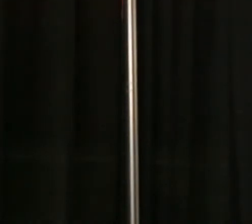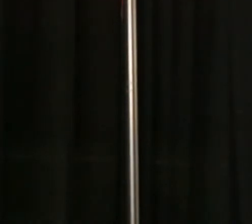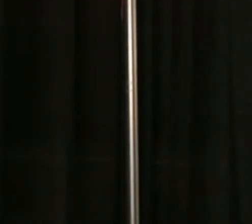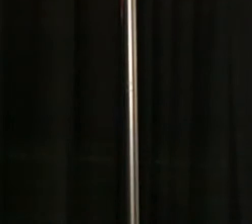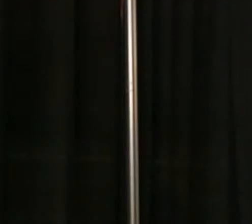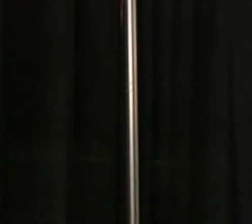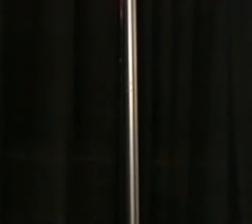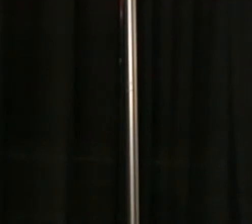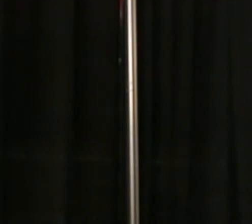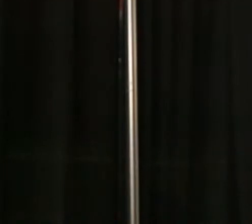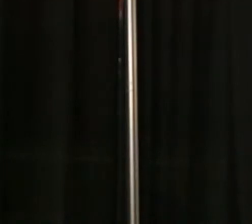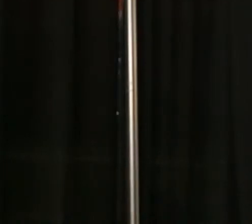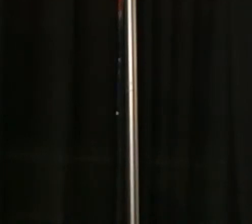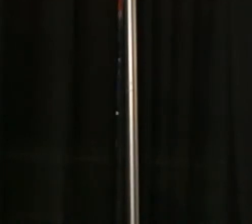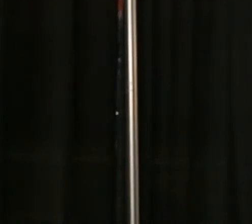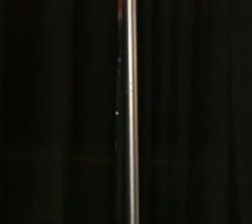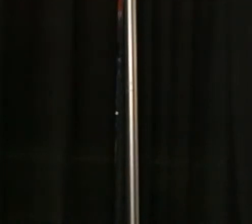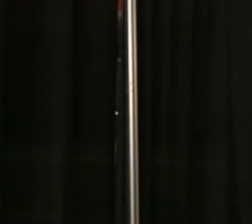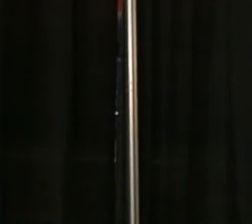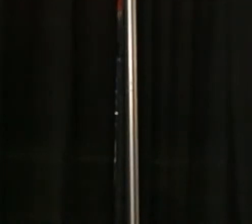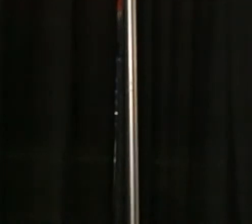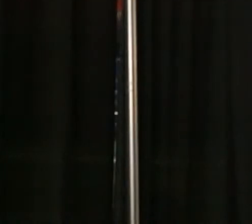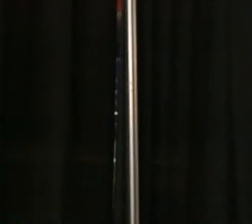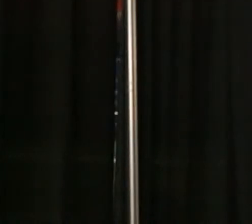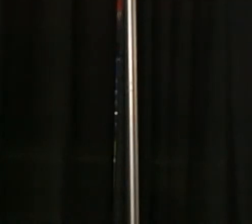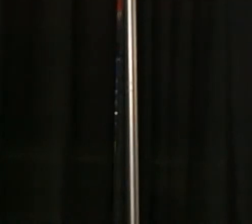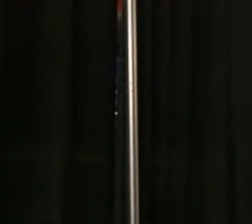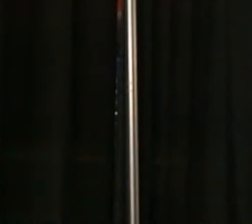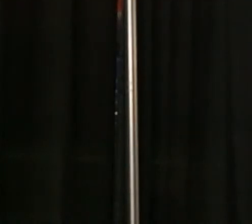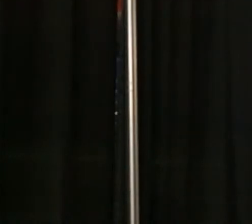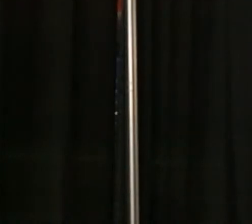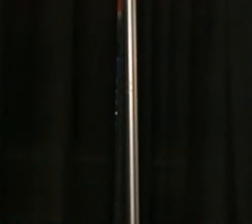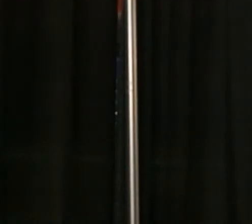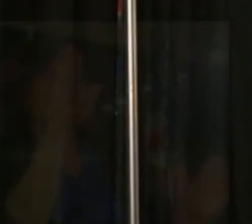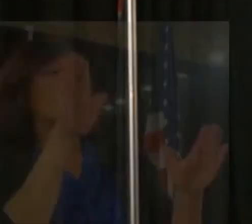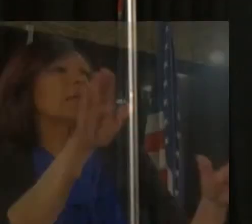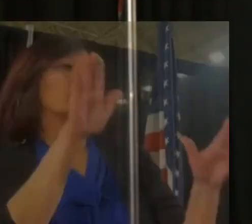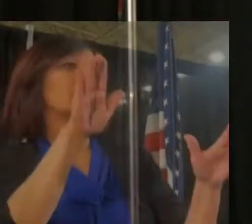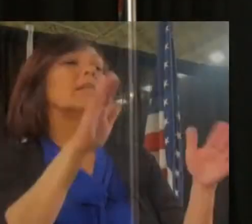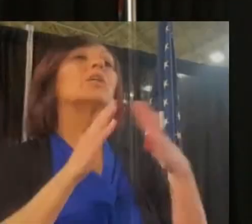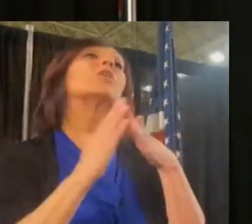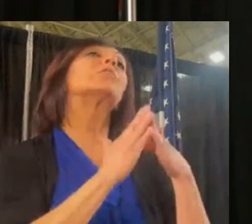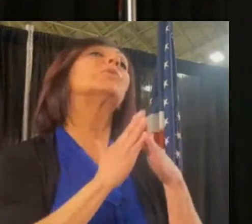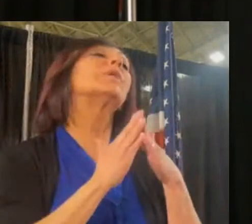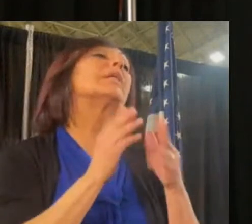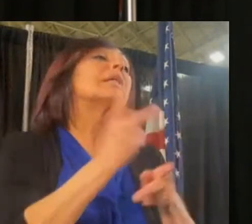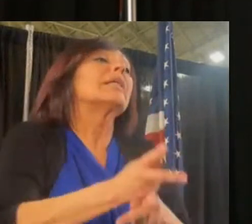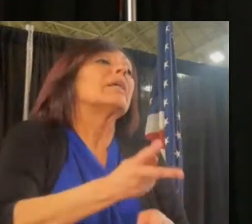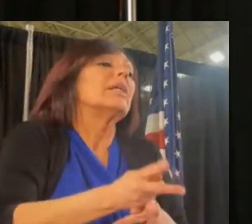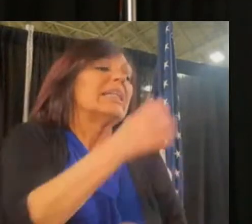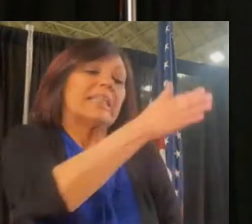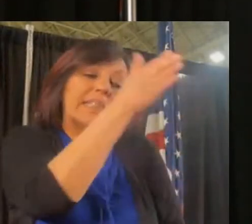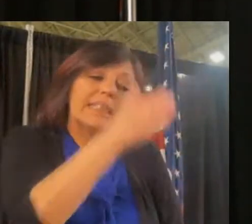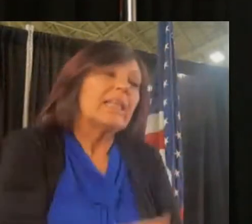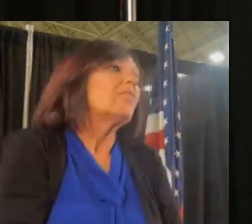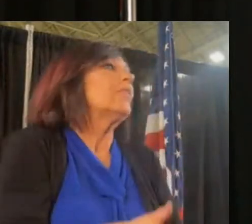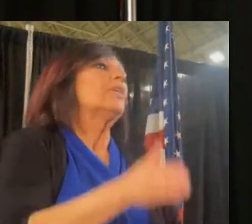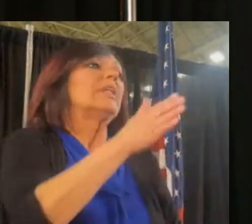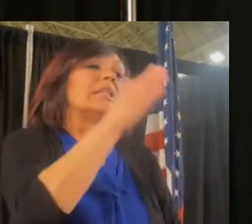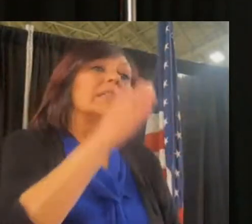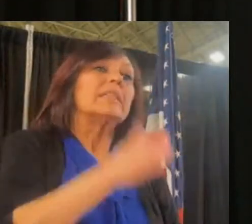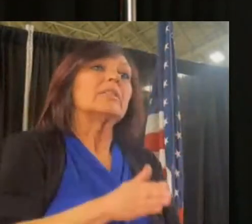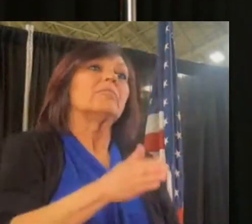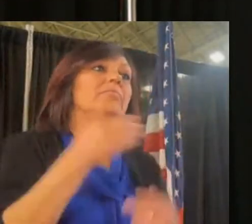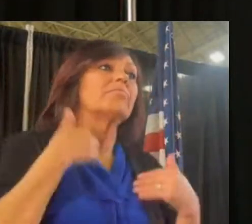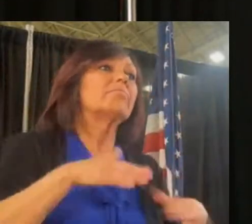build on its development as a center of clinical excellence, community care, he never wavered